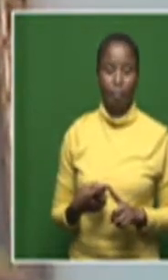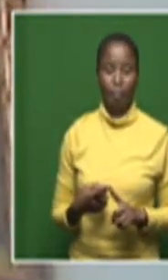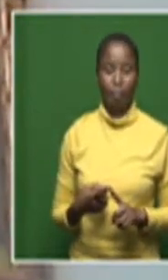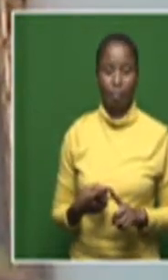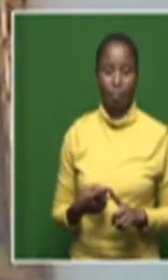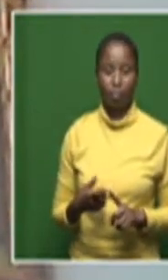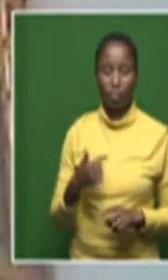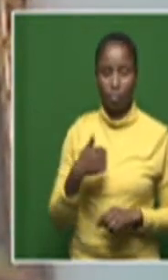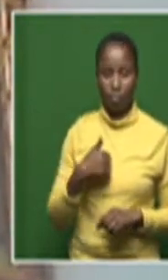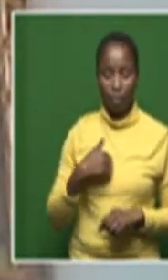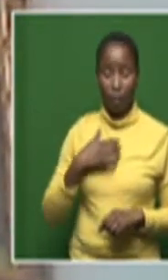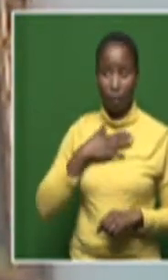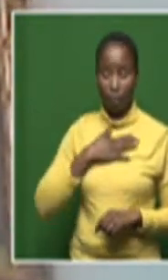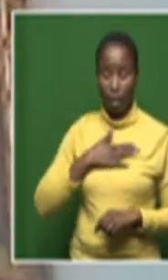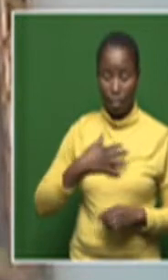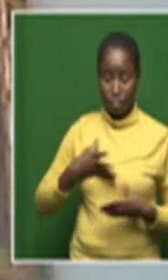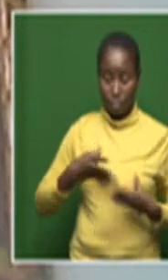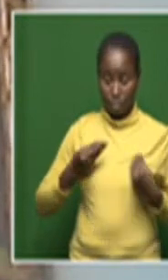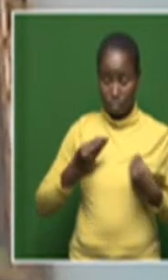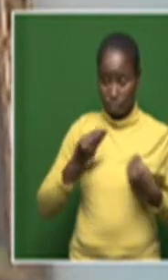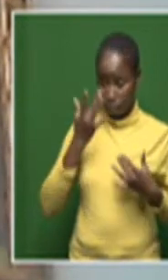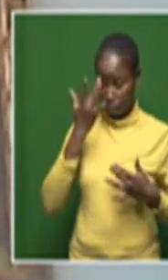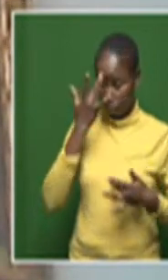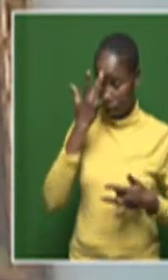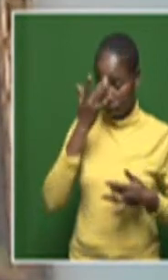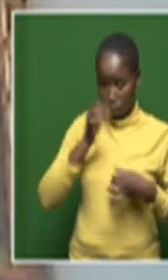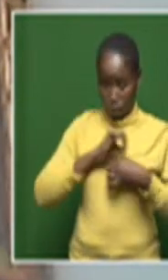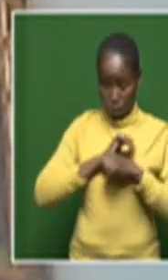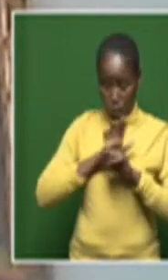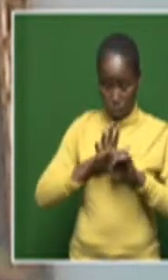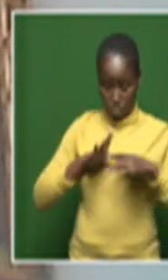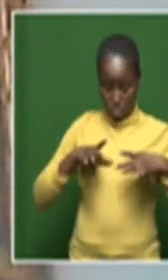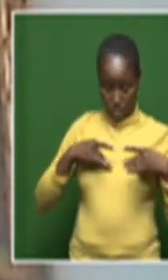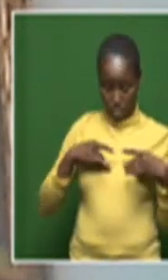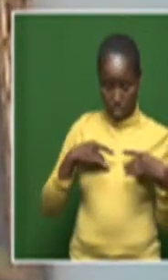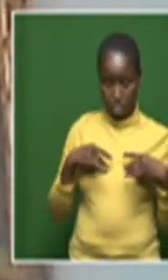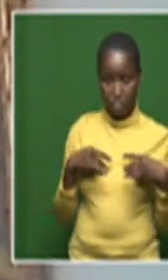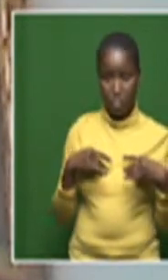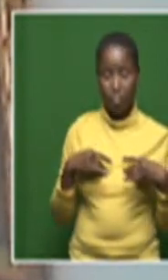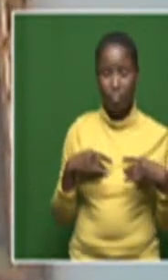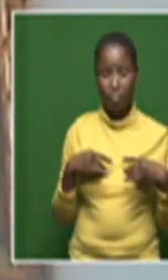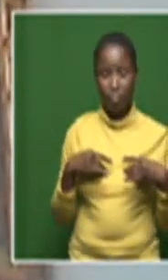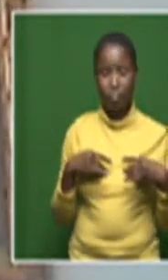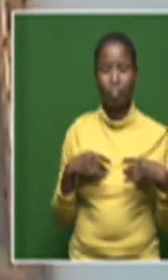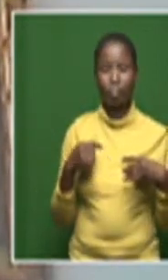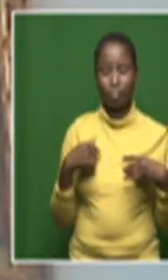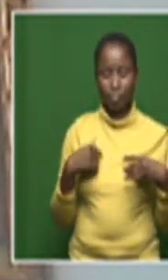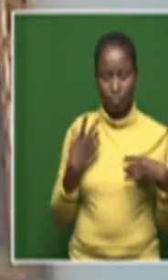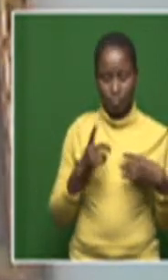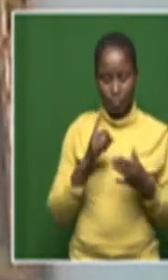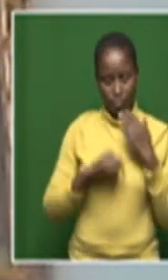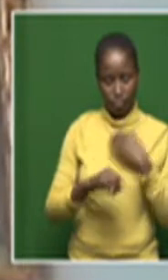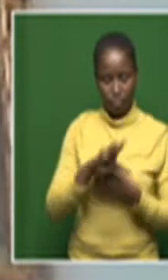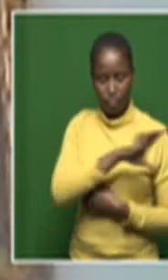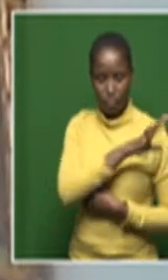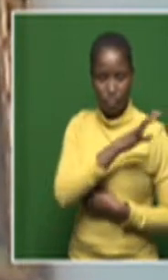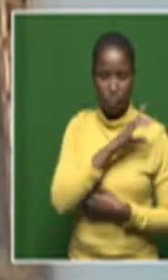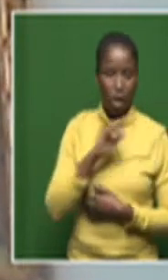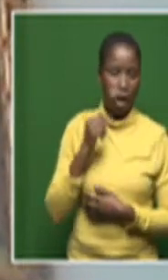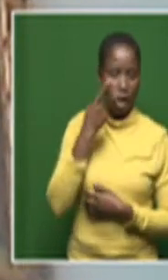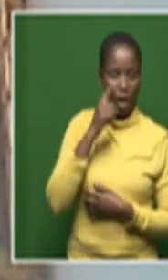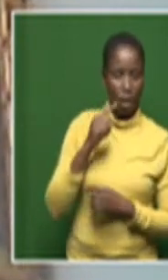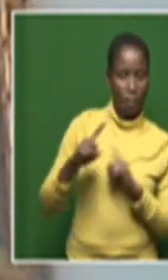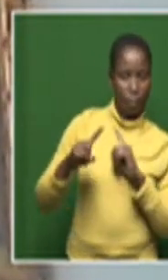I fell sick. I got tested positive on